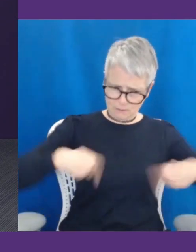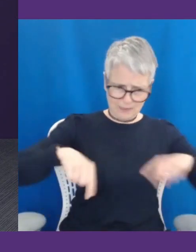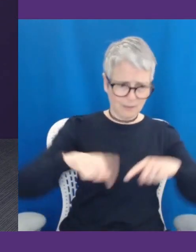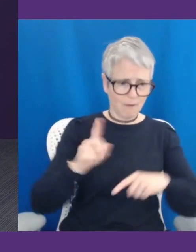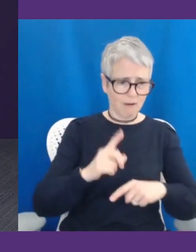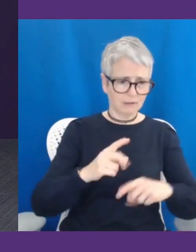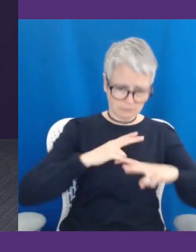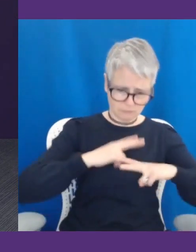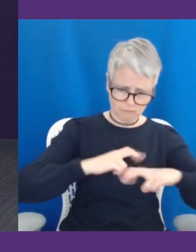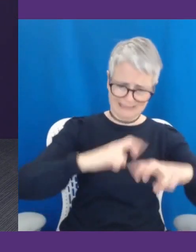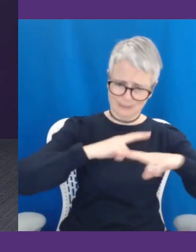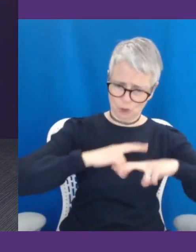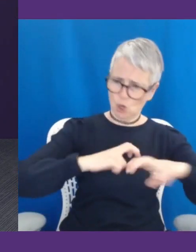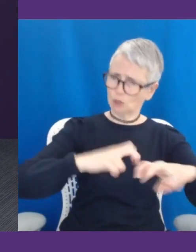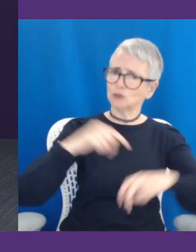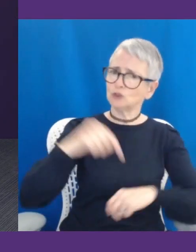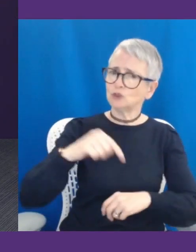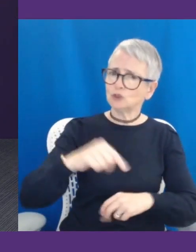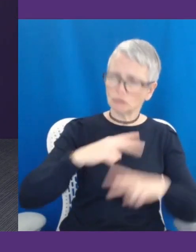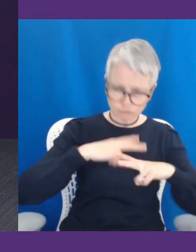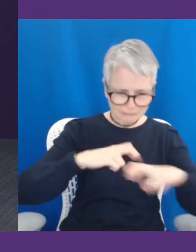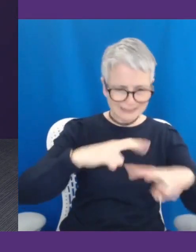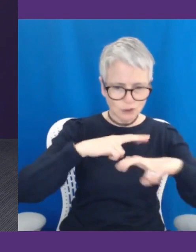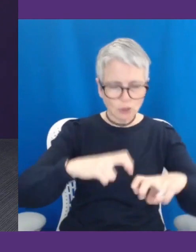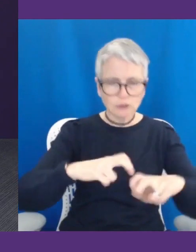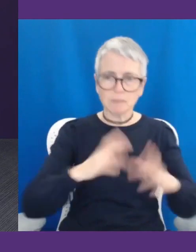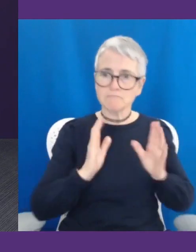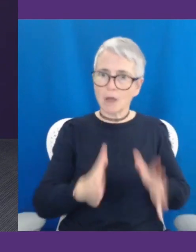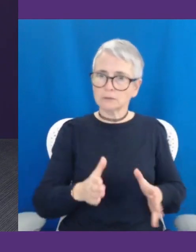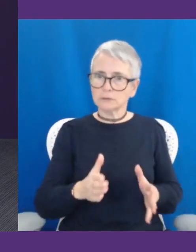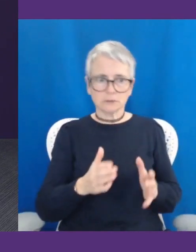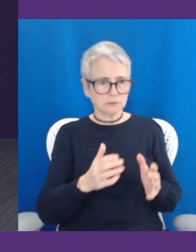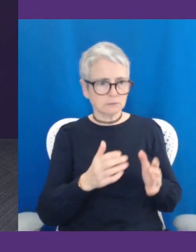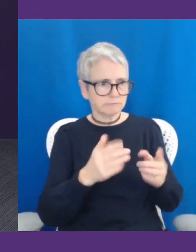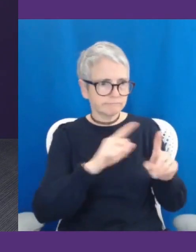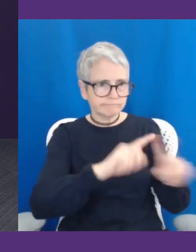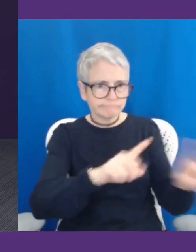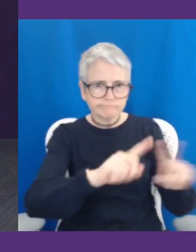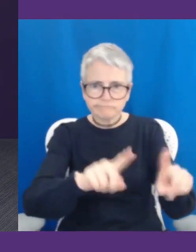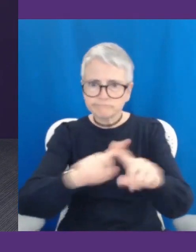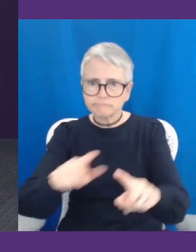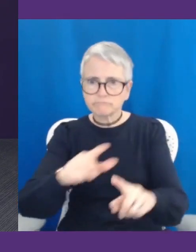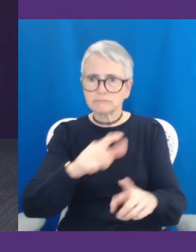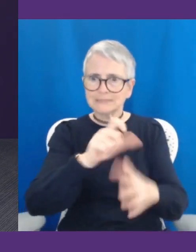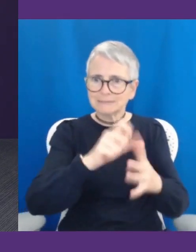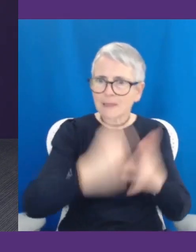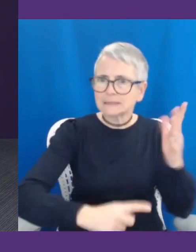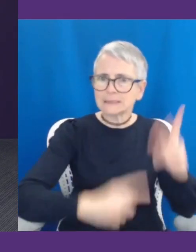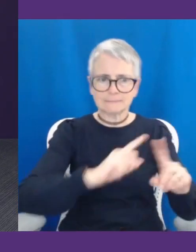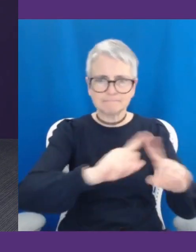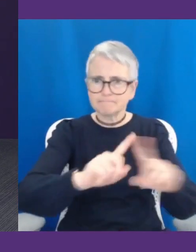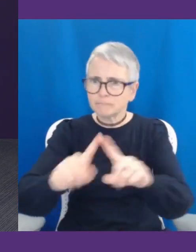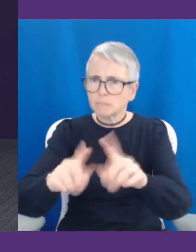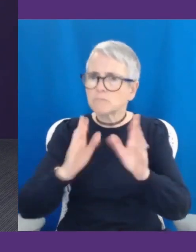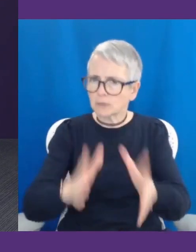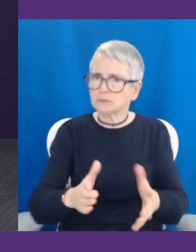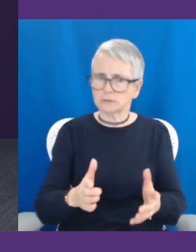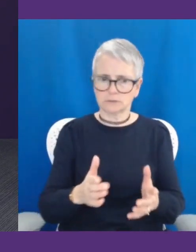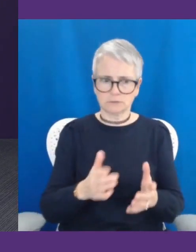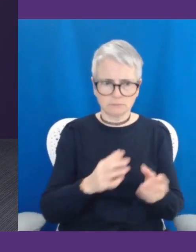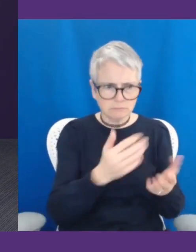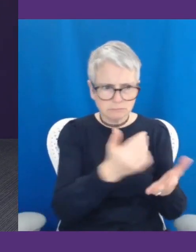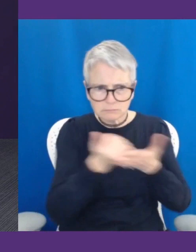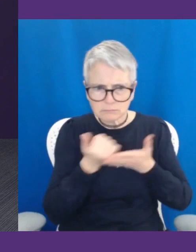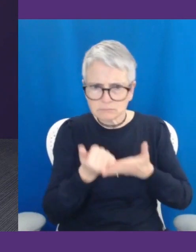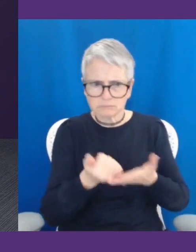You have to have disabled and neurodiverse users who are part and parcel of your process, all the way from our brand to how it is we build products and services.